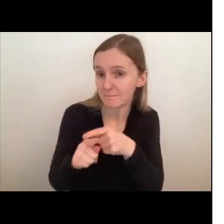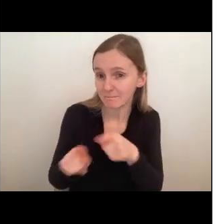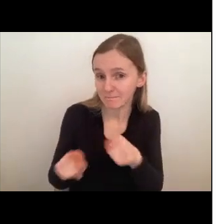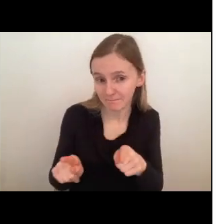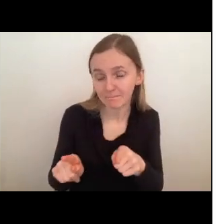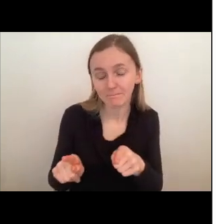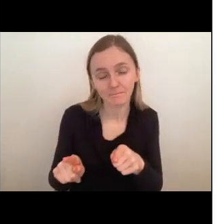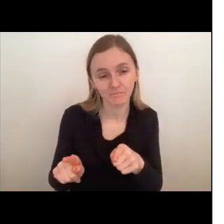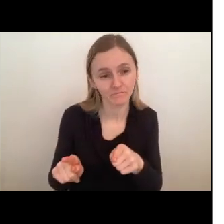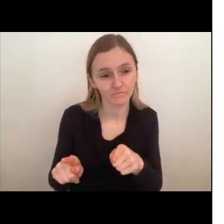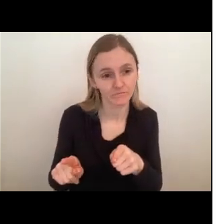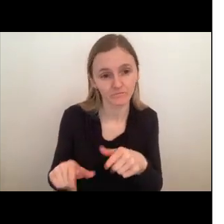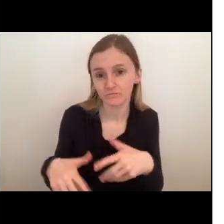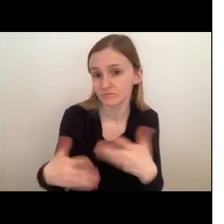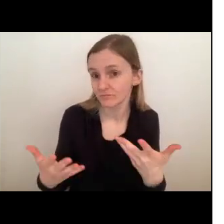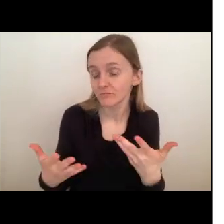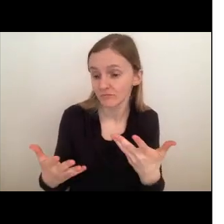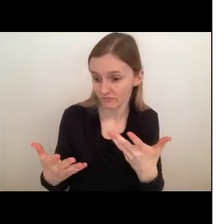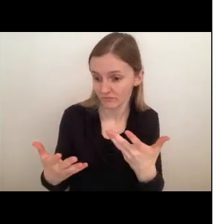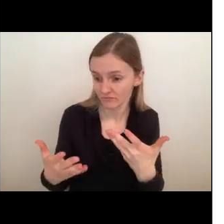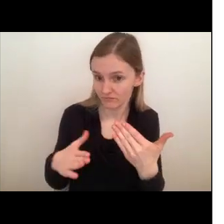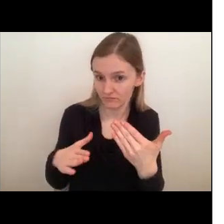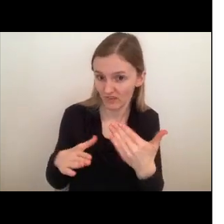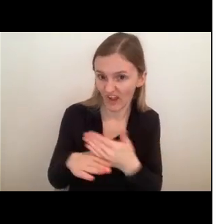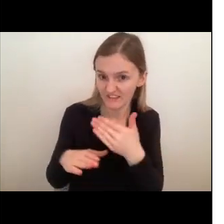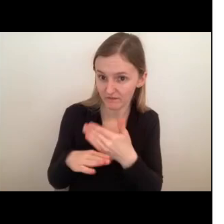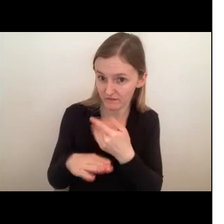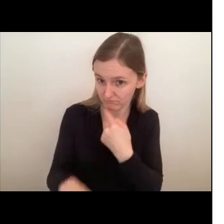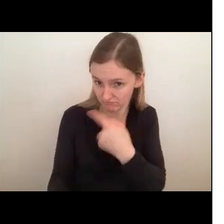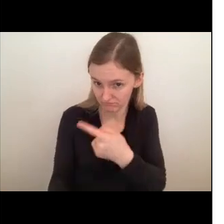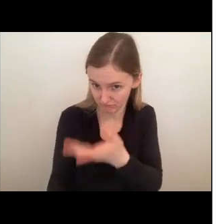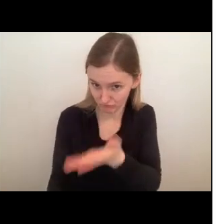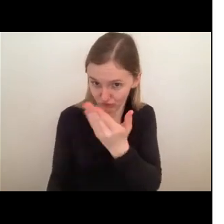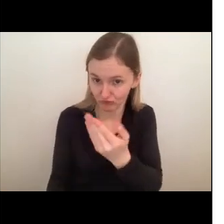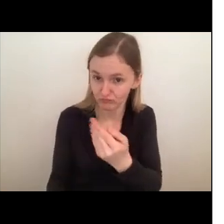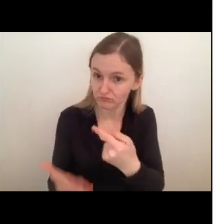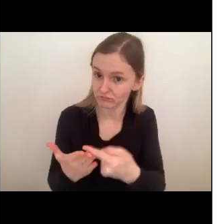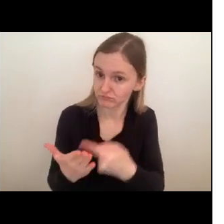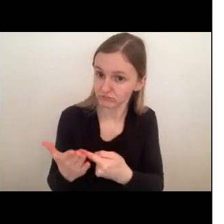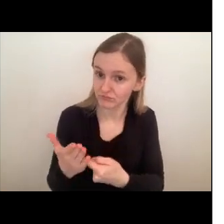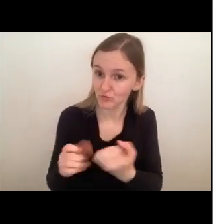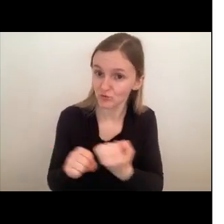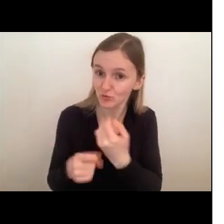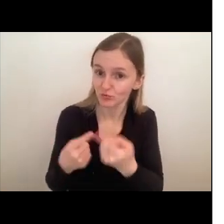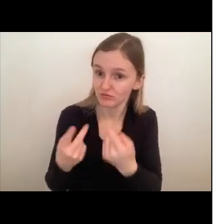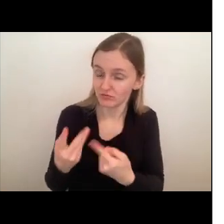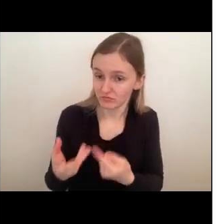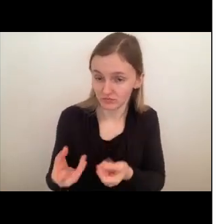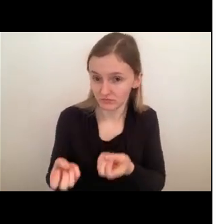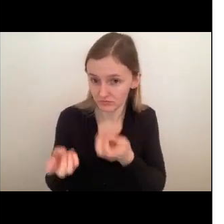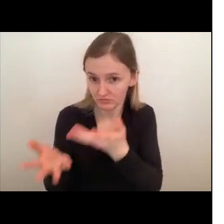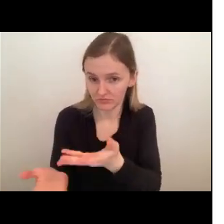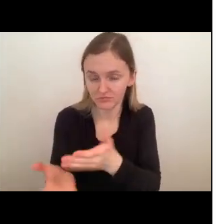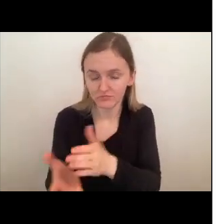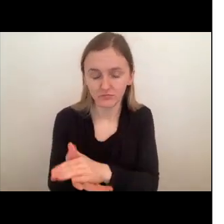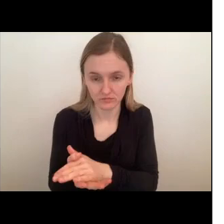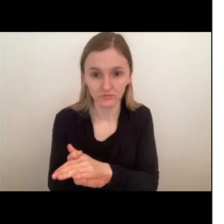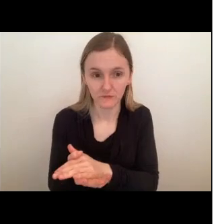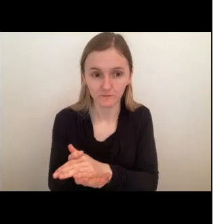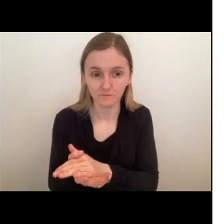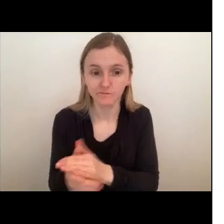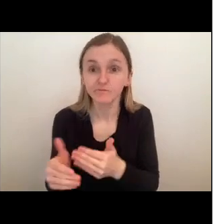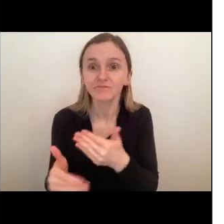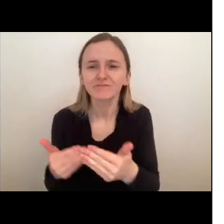when if we give them a task, if we give them a couple of instructions, that they are able to sort of get through the first